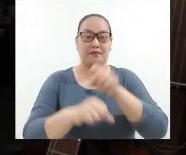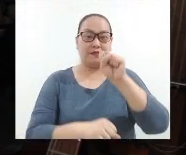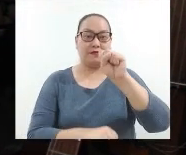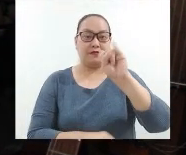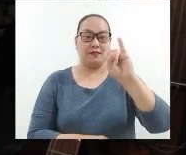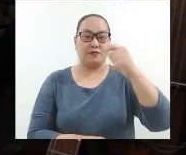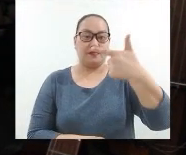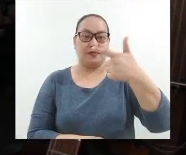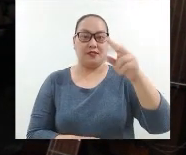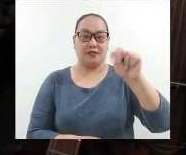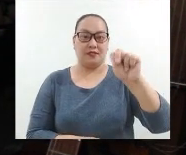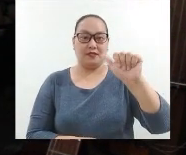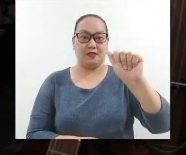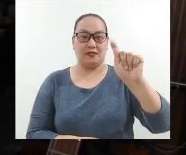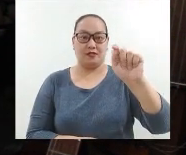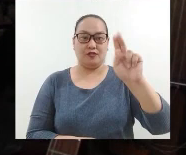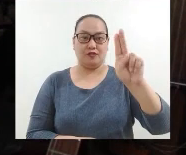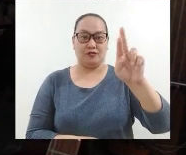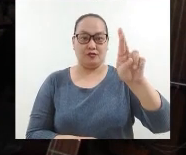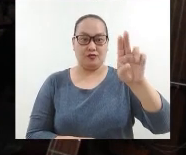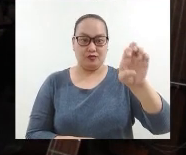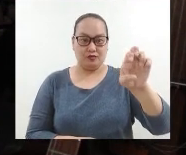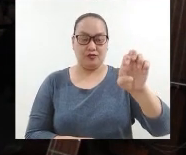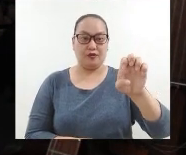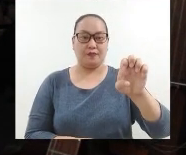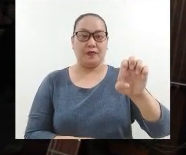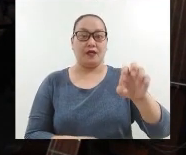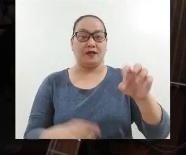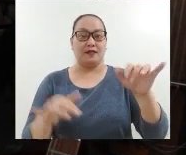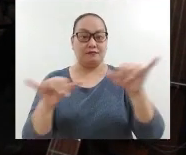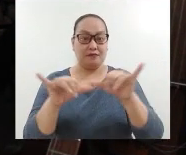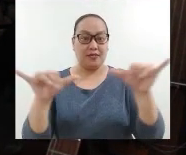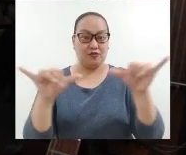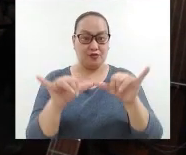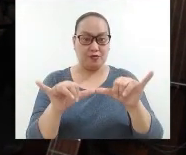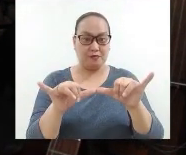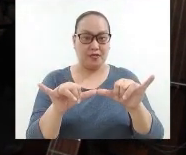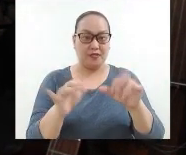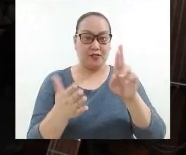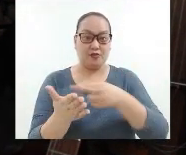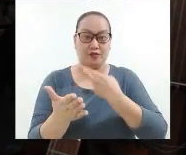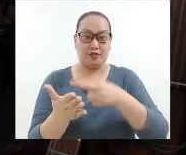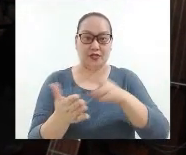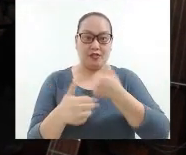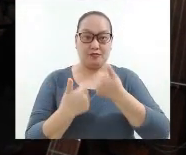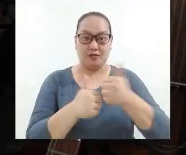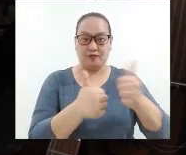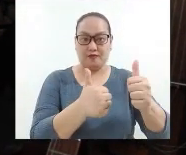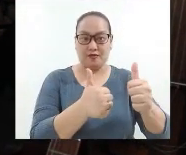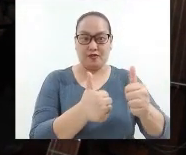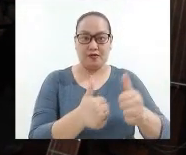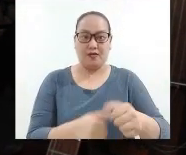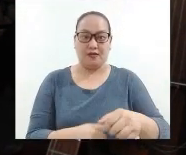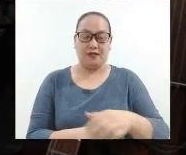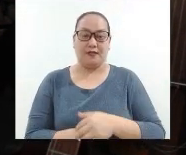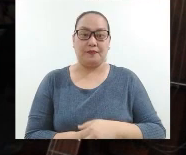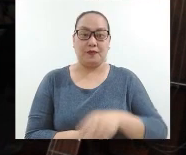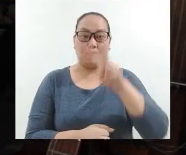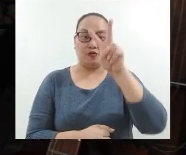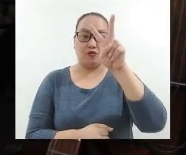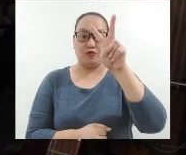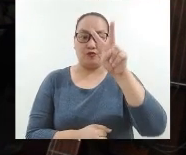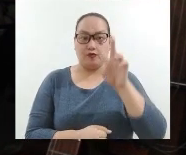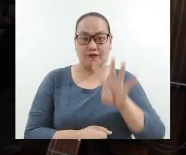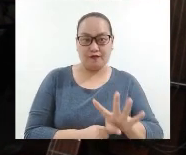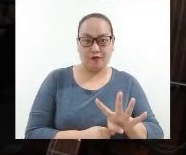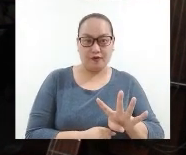or rhythm to be followed. That is why we do not say 2/4, 3/4, or 4/4. Hence,